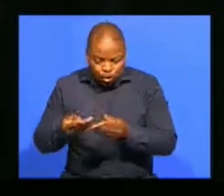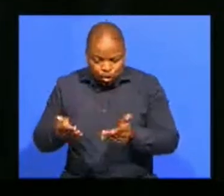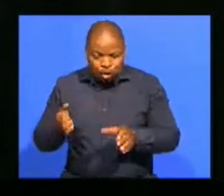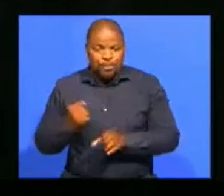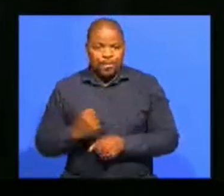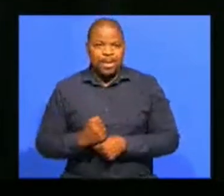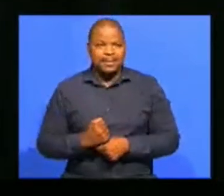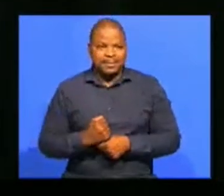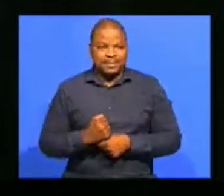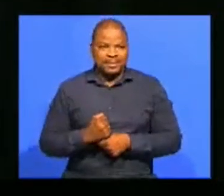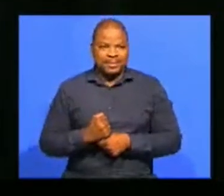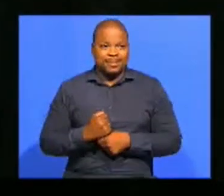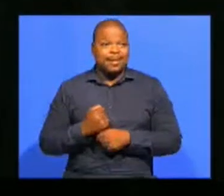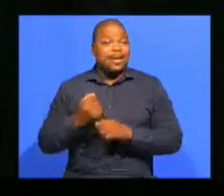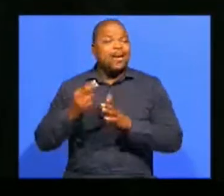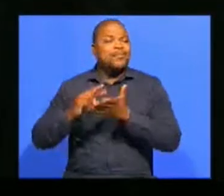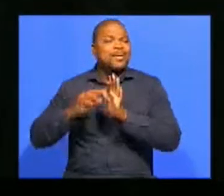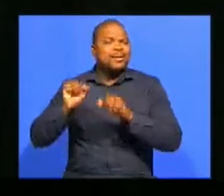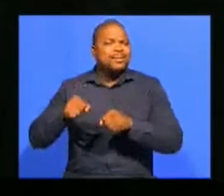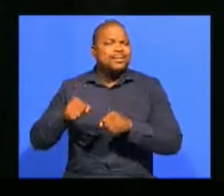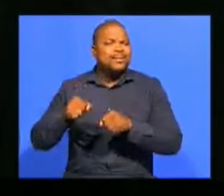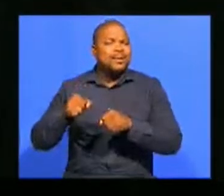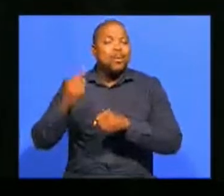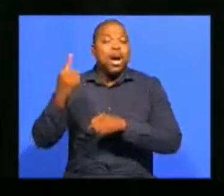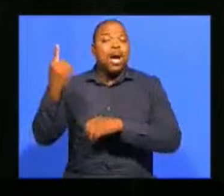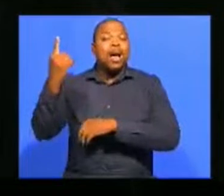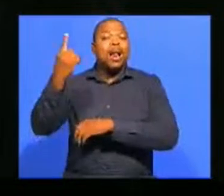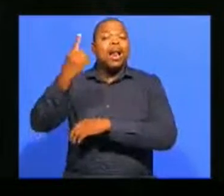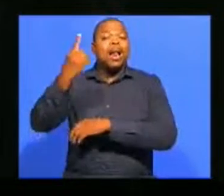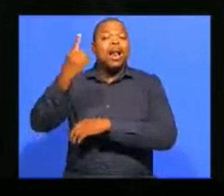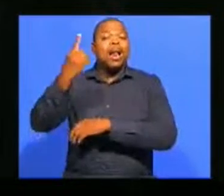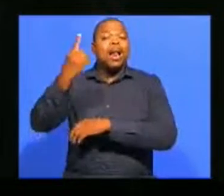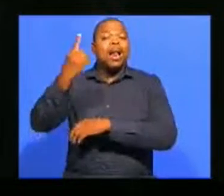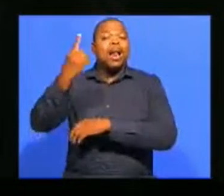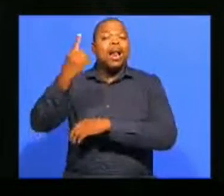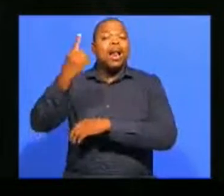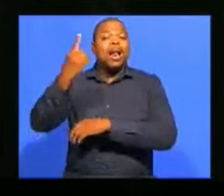solutions that might one day become